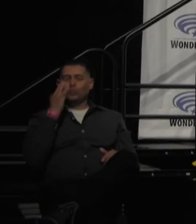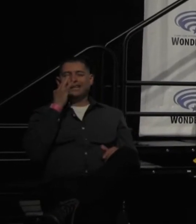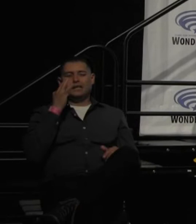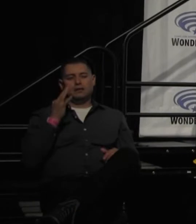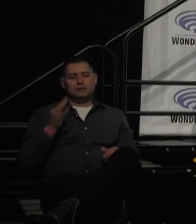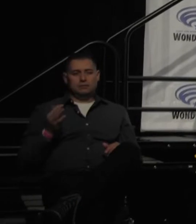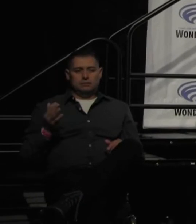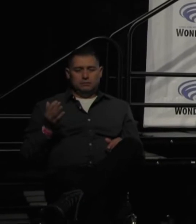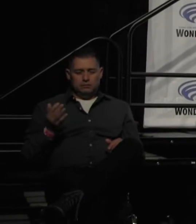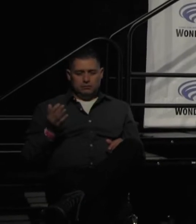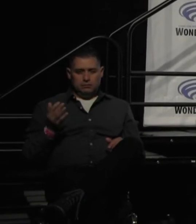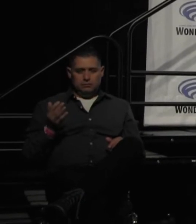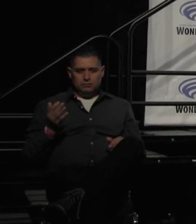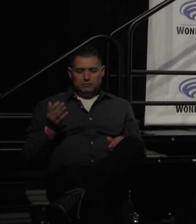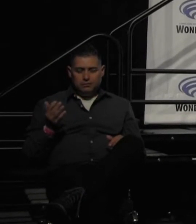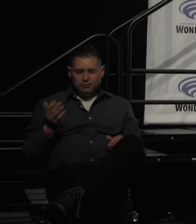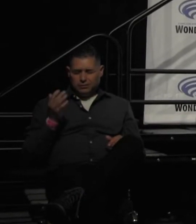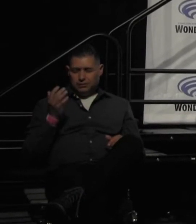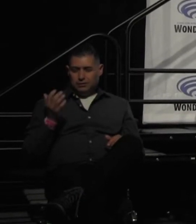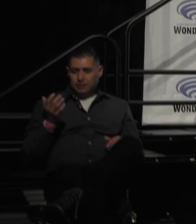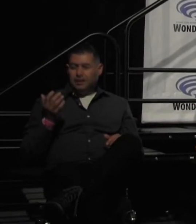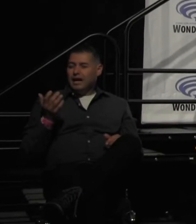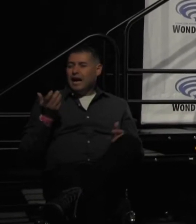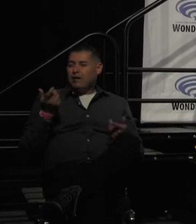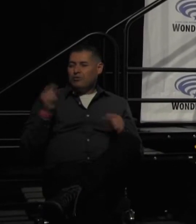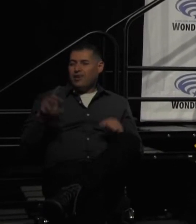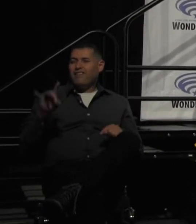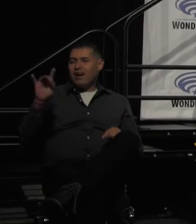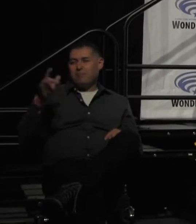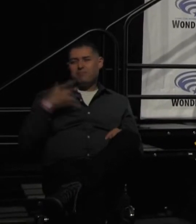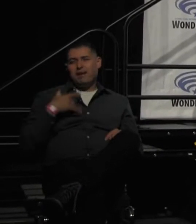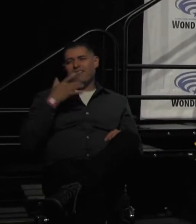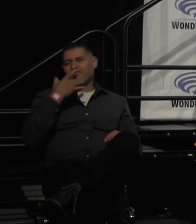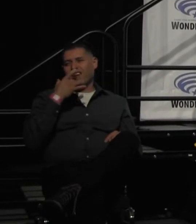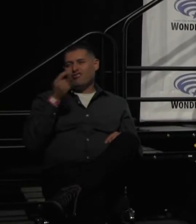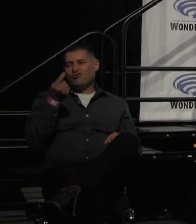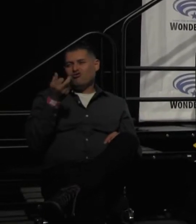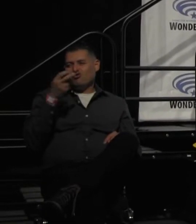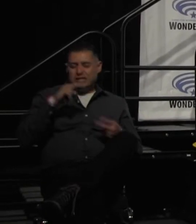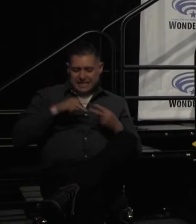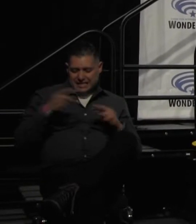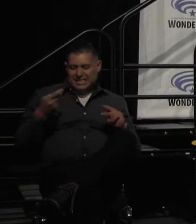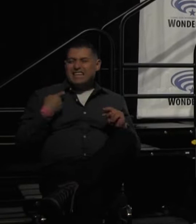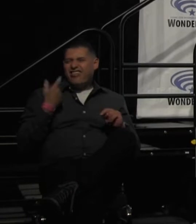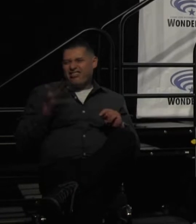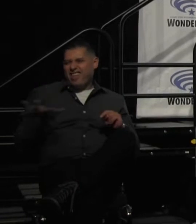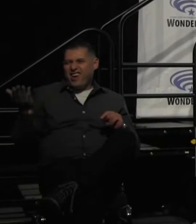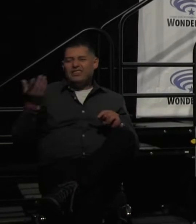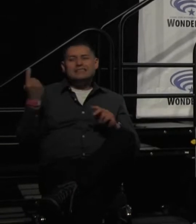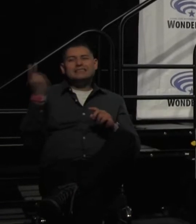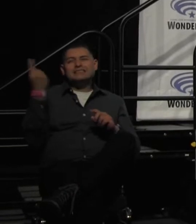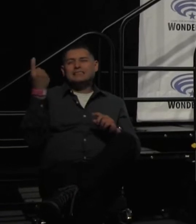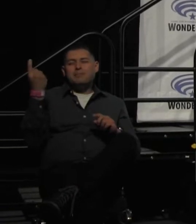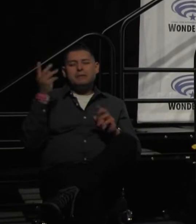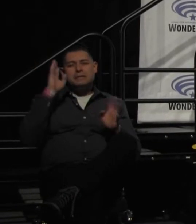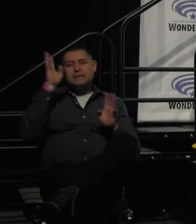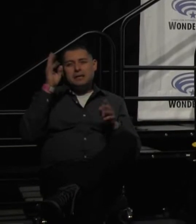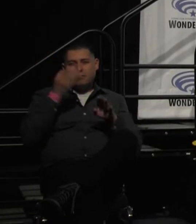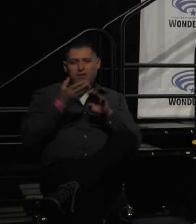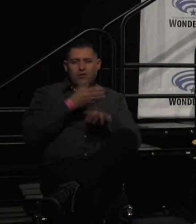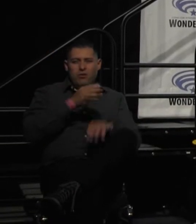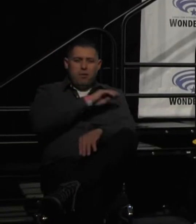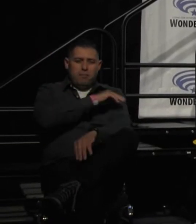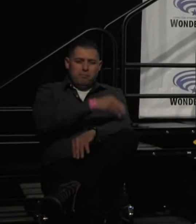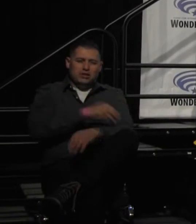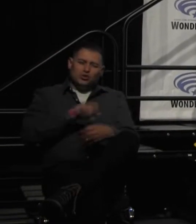don't know, man. I'm still looking for my favorite strain. Yeah. It's there somewhere. It used to be muscle strain. I'm gonna